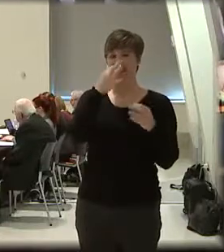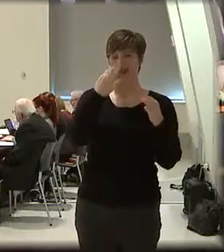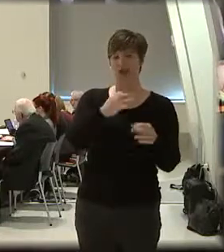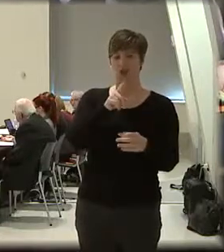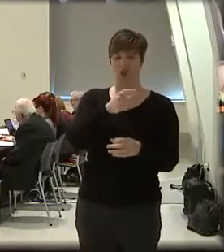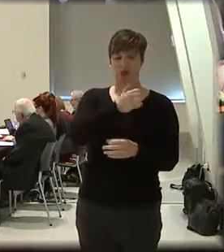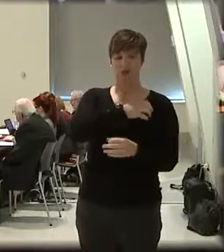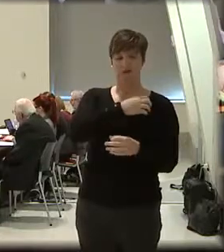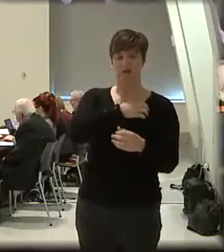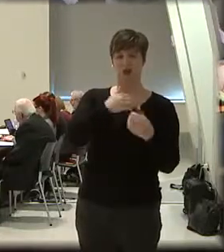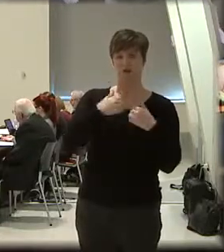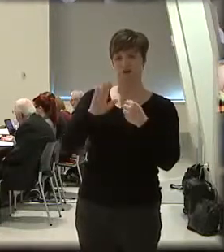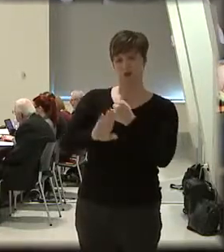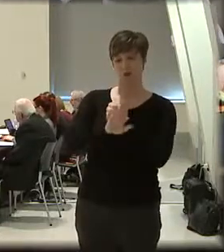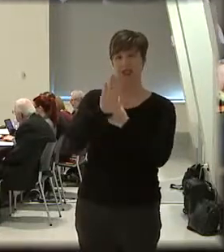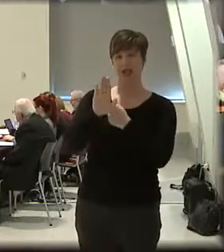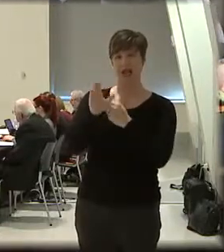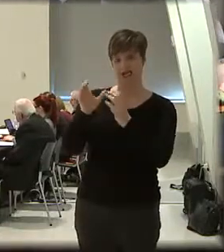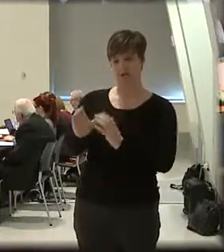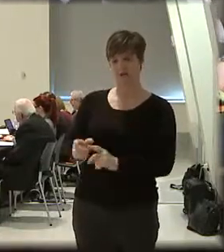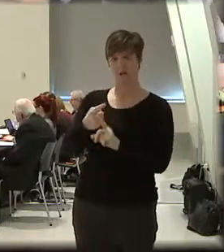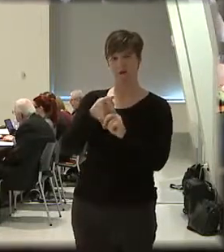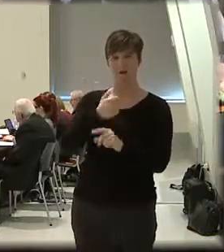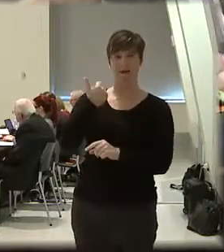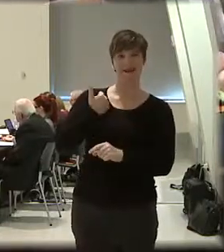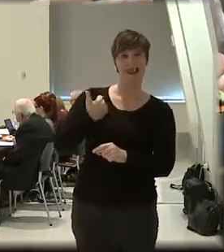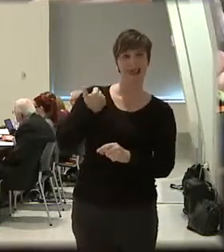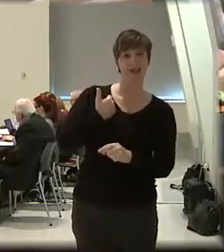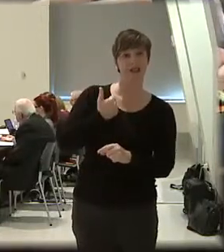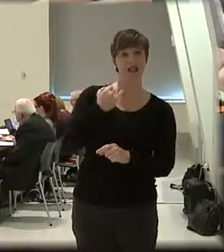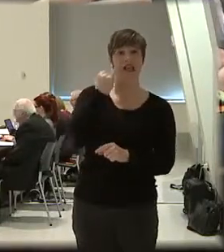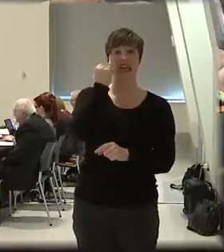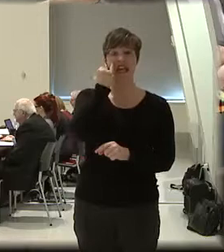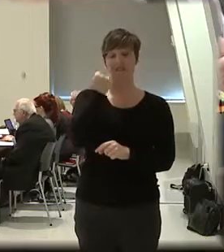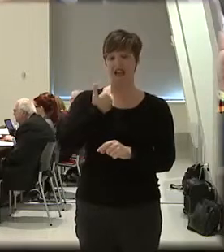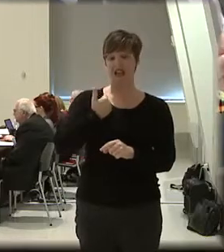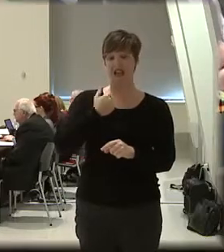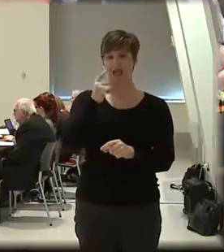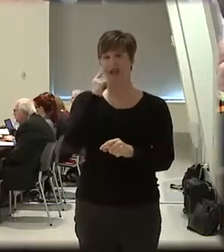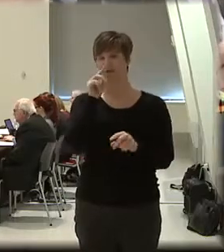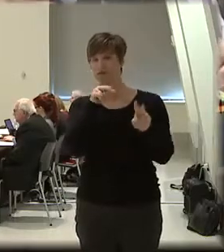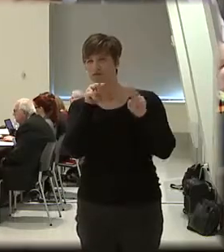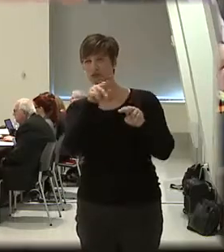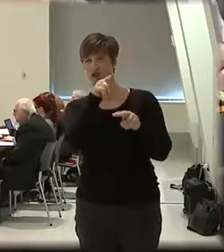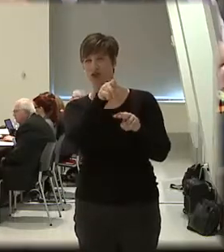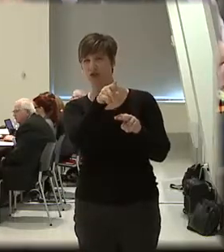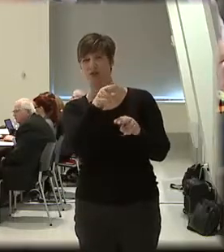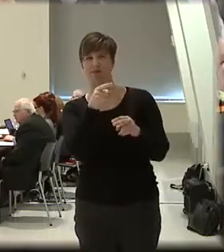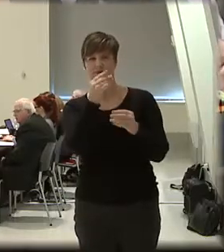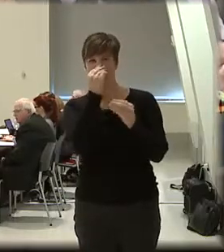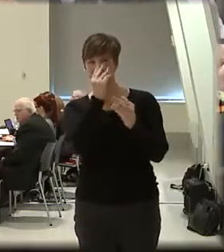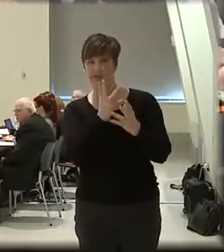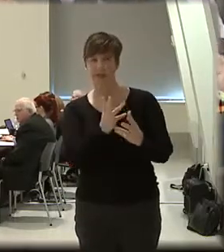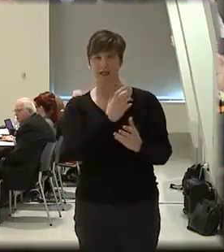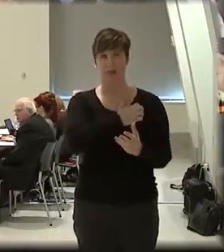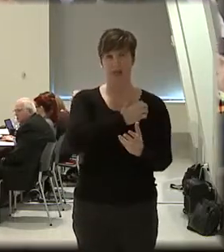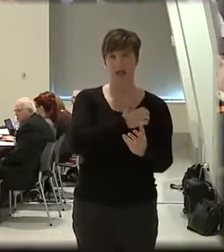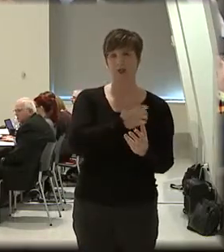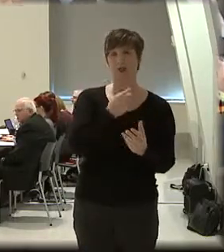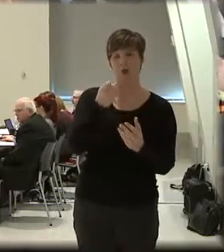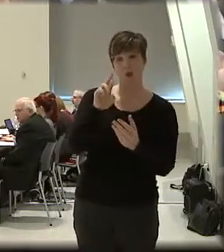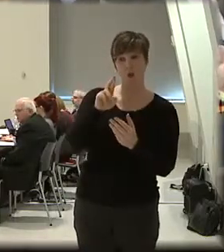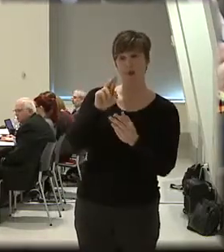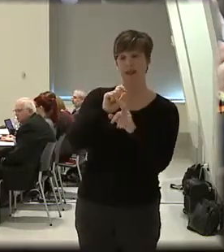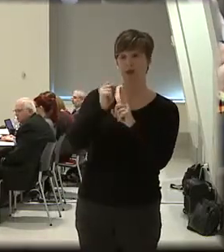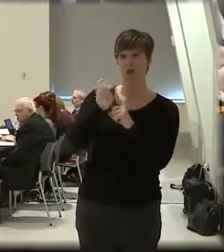from retaliation from gangs if the gangs think that they're talking to the police? Or in other situations where the